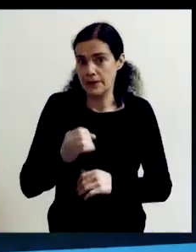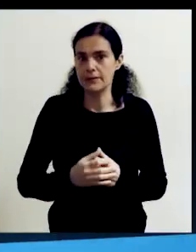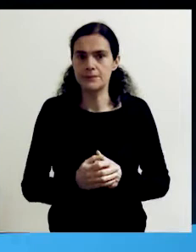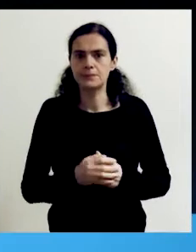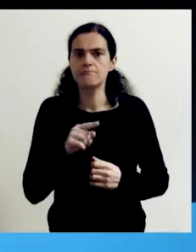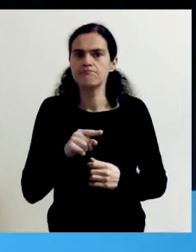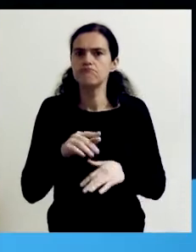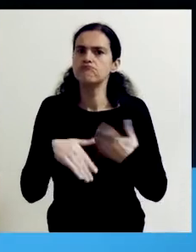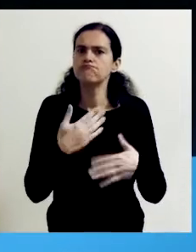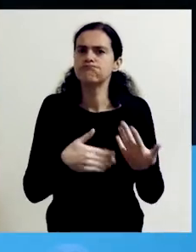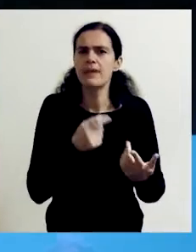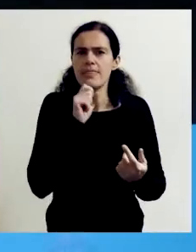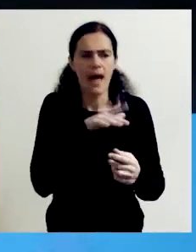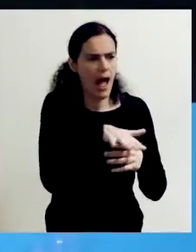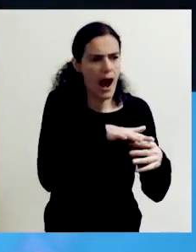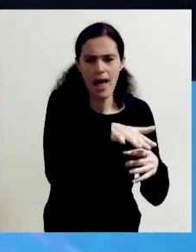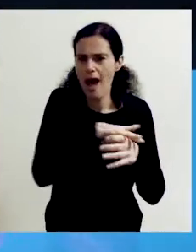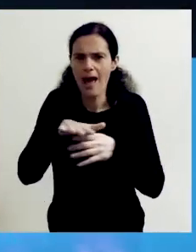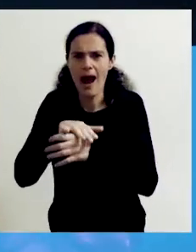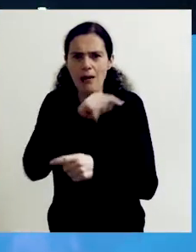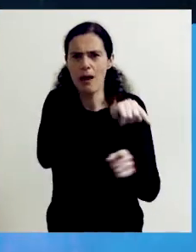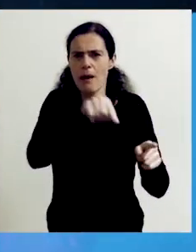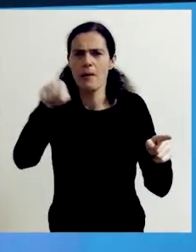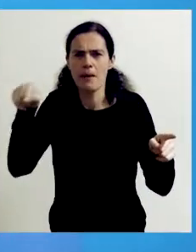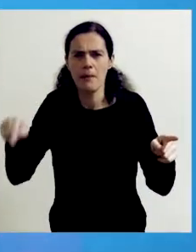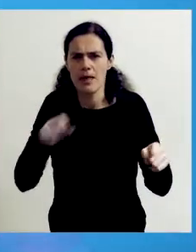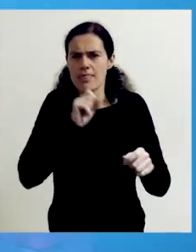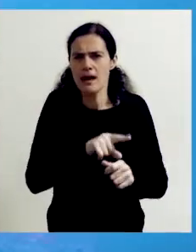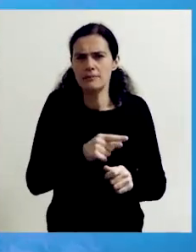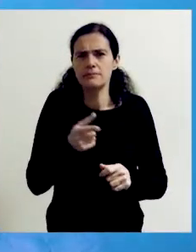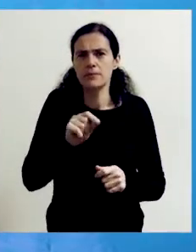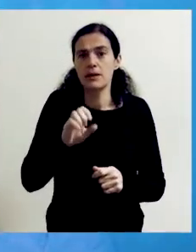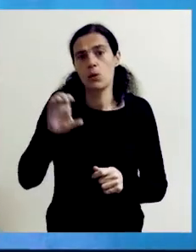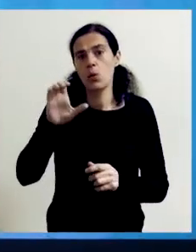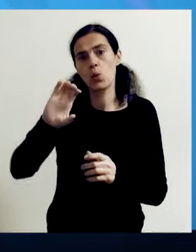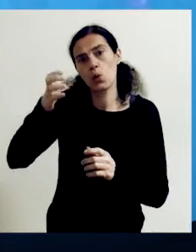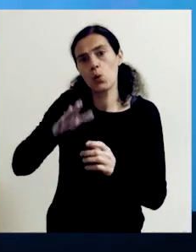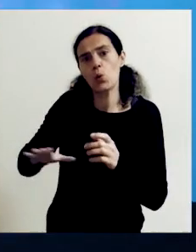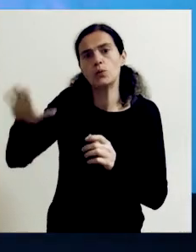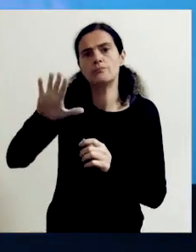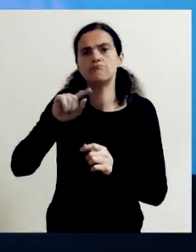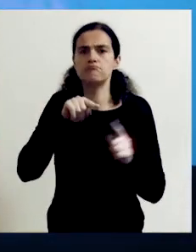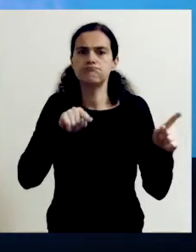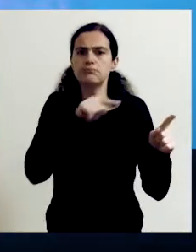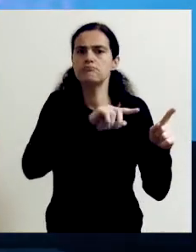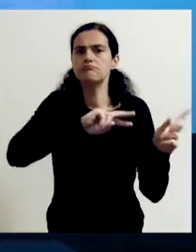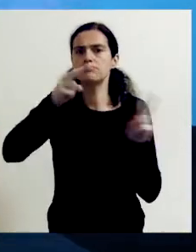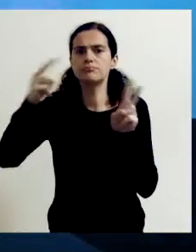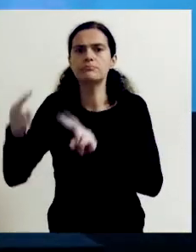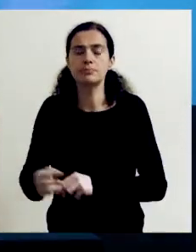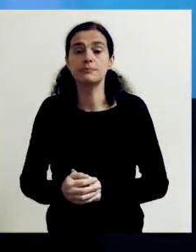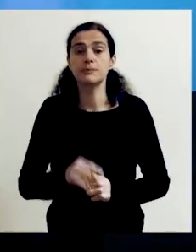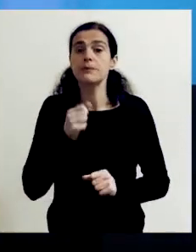century, he's moving from one discipline to the other, from one continent to the other. His